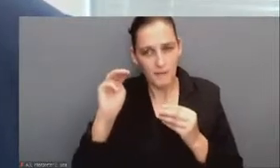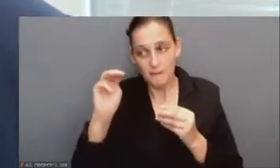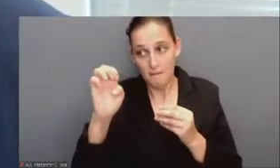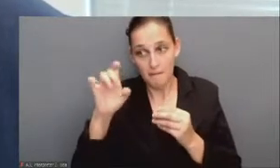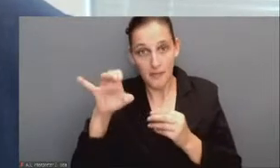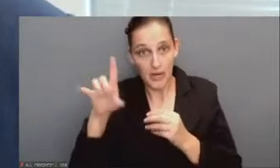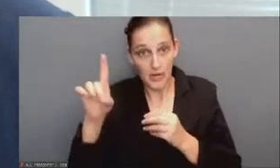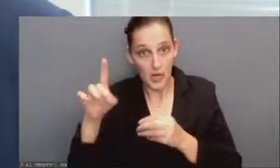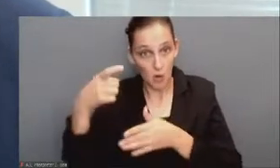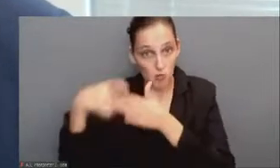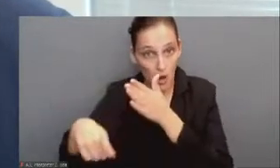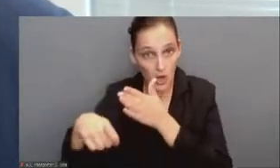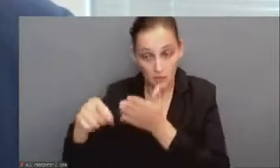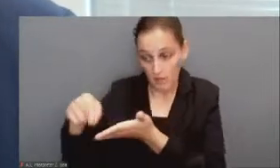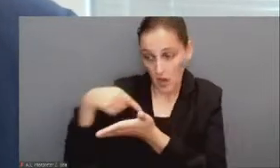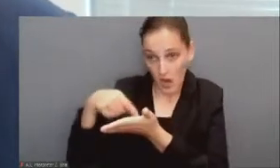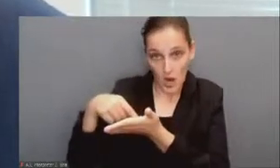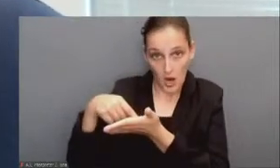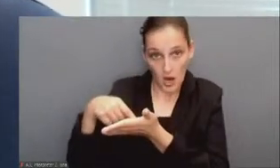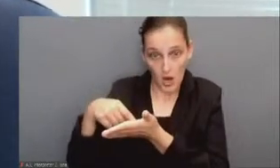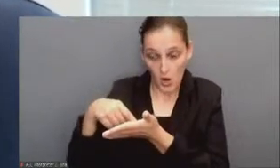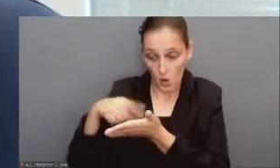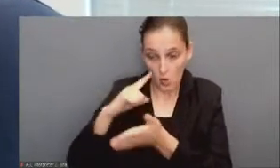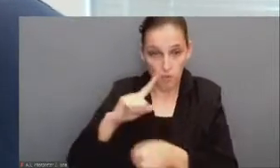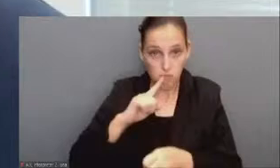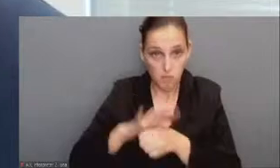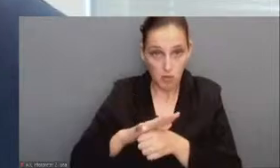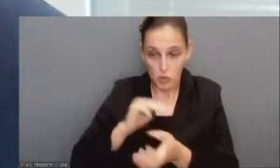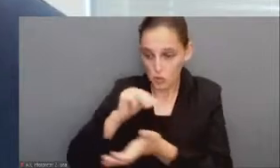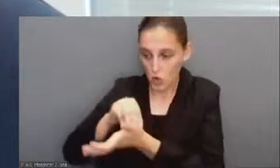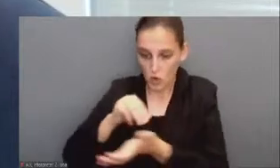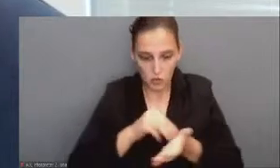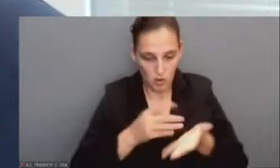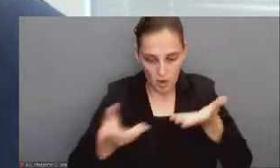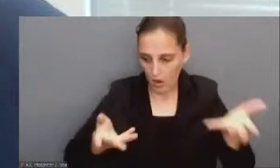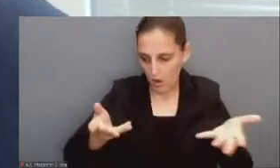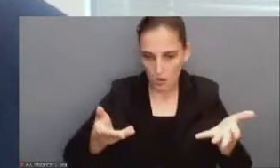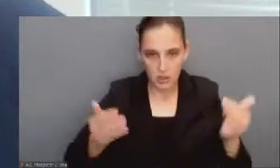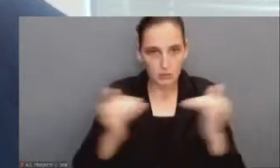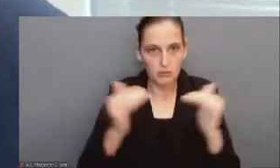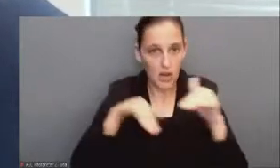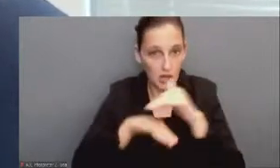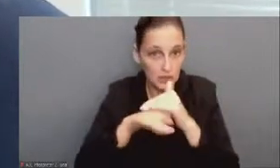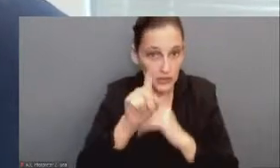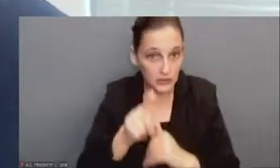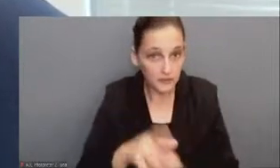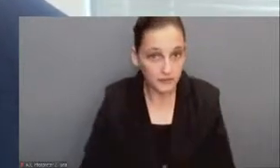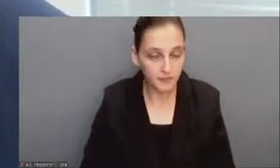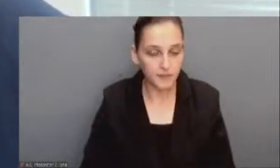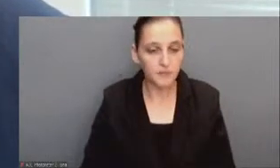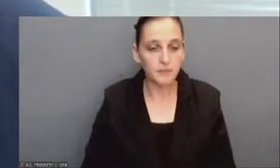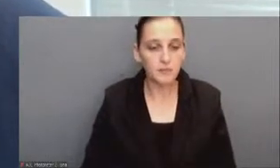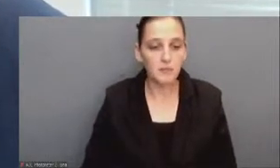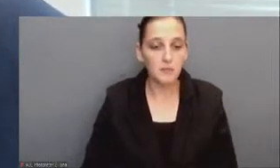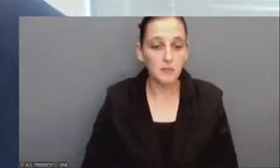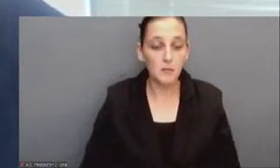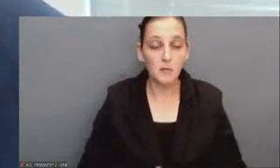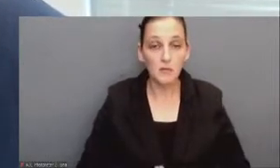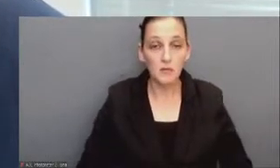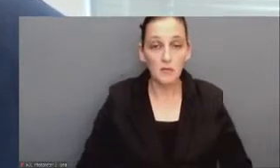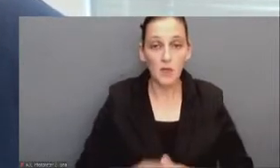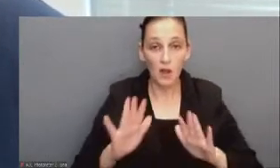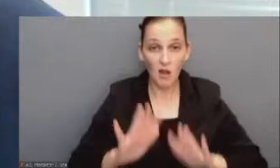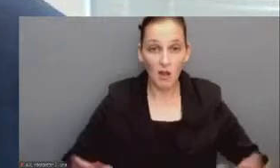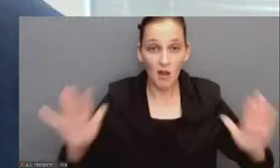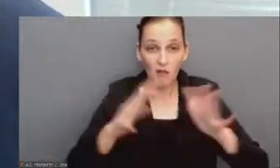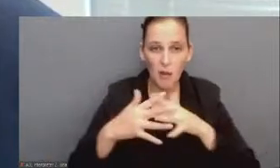ensure equivalent access. And then in the longer term, we need to ask ourselves as a country, are we